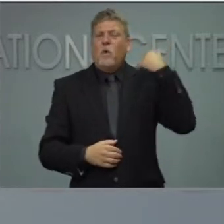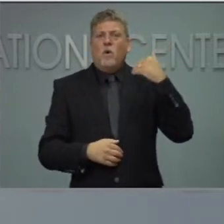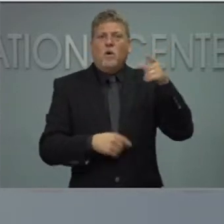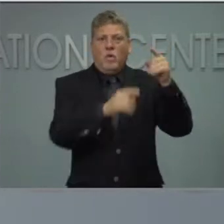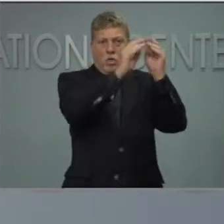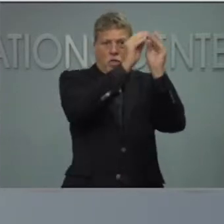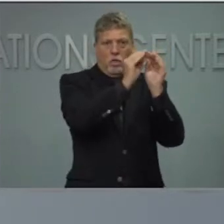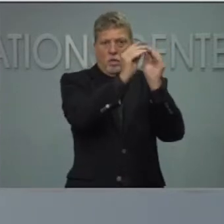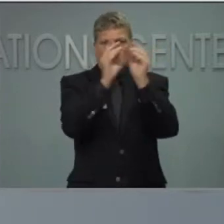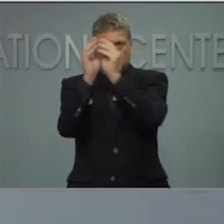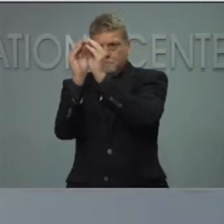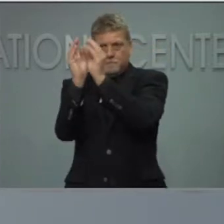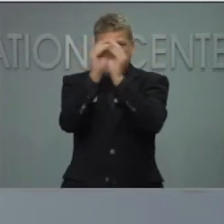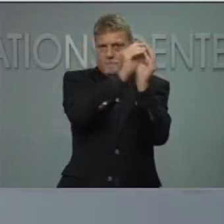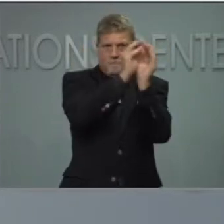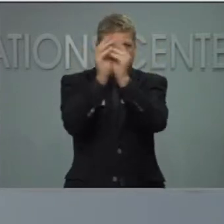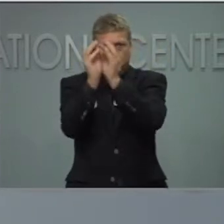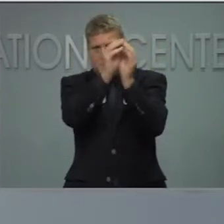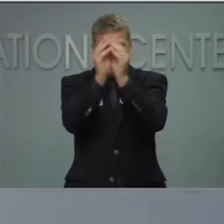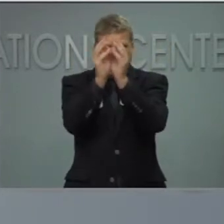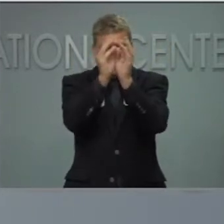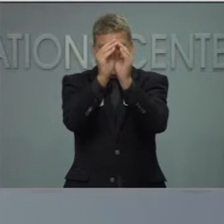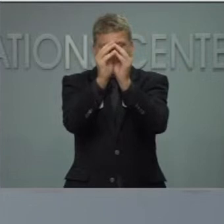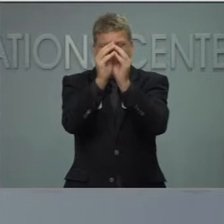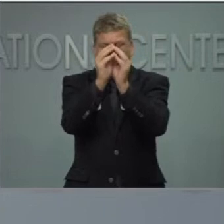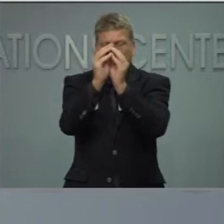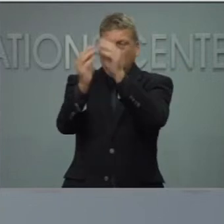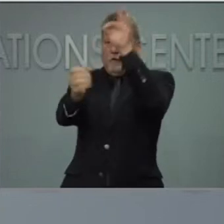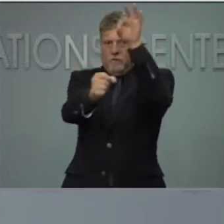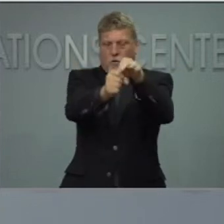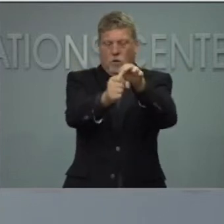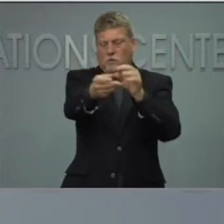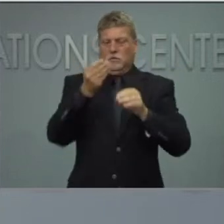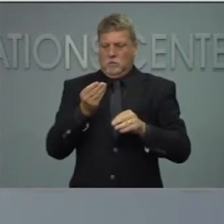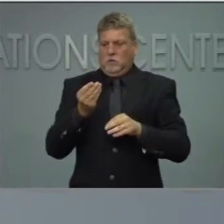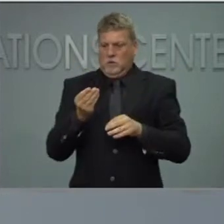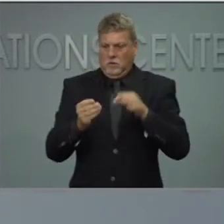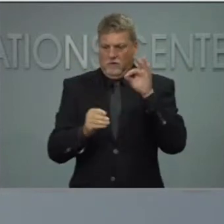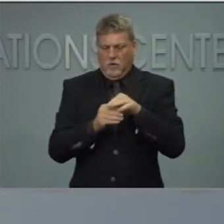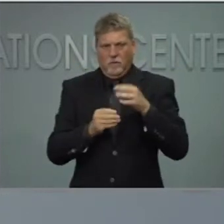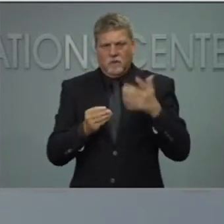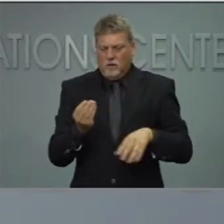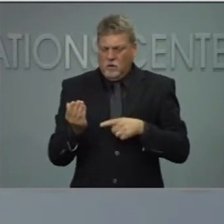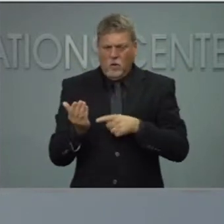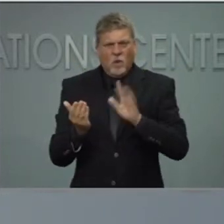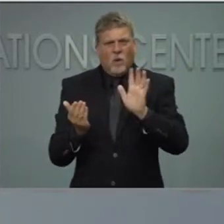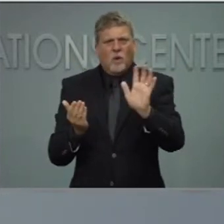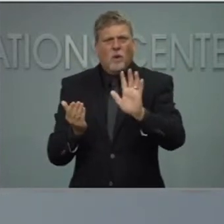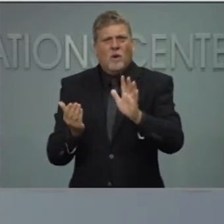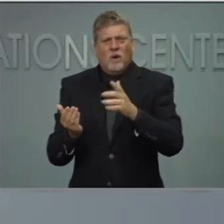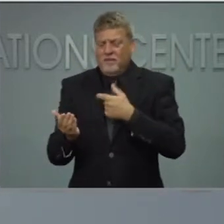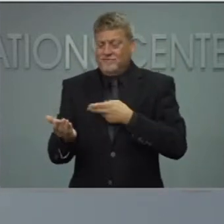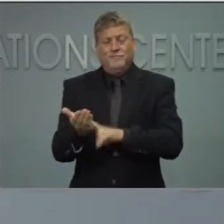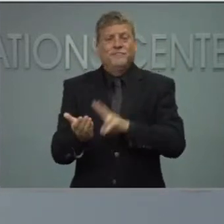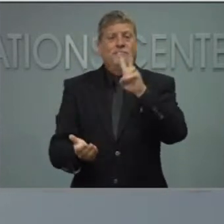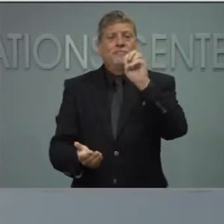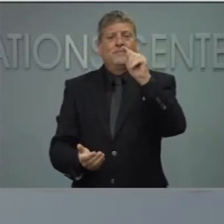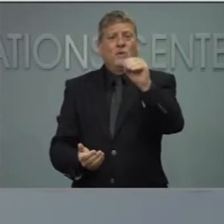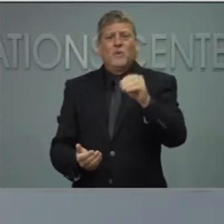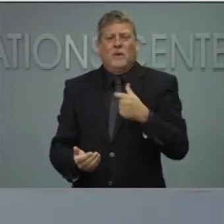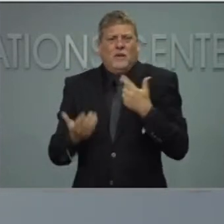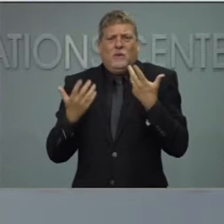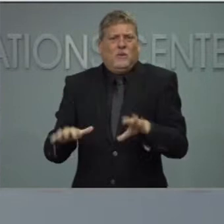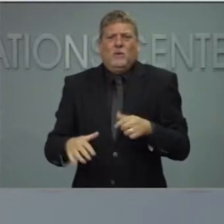before the budget is voted on, and then I would have to make a decision whether to veto a sign based on a budget